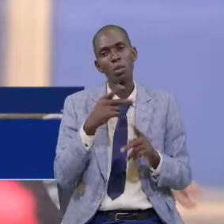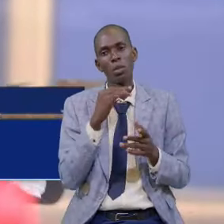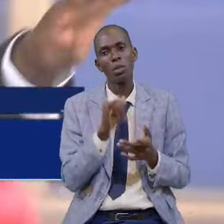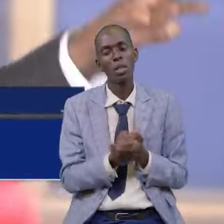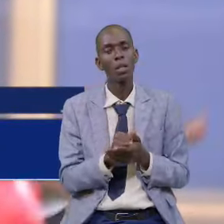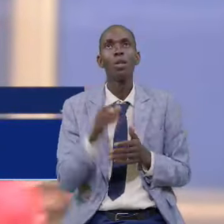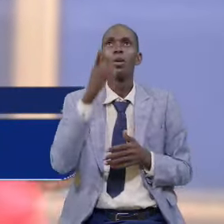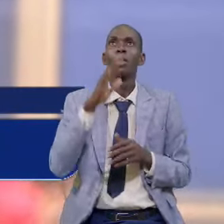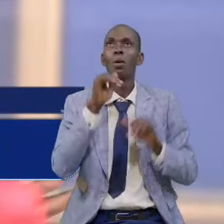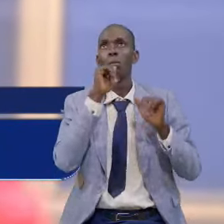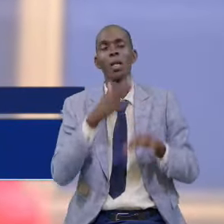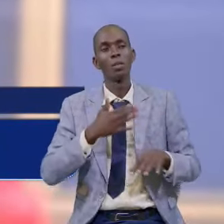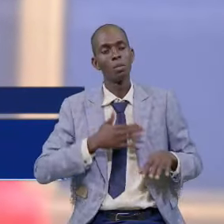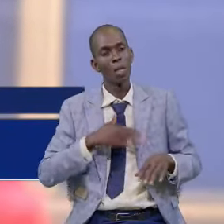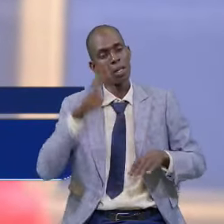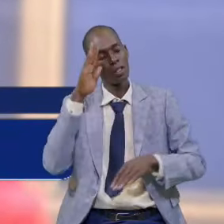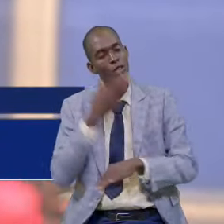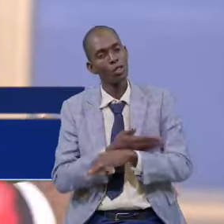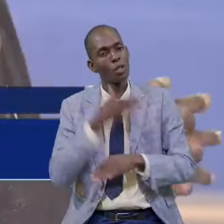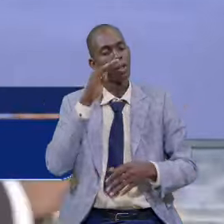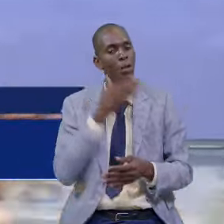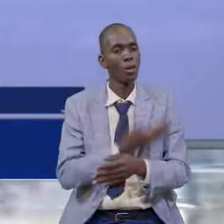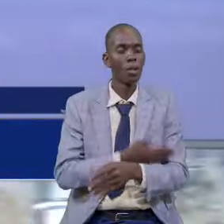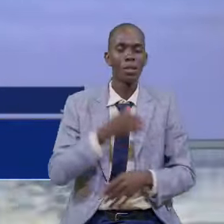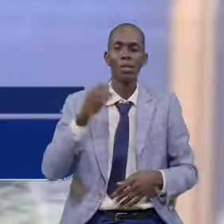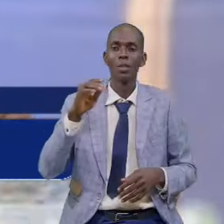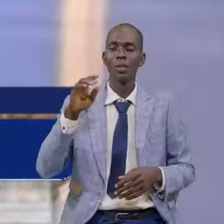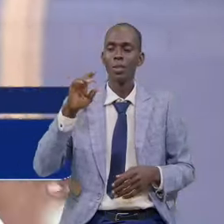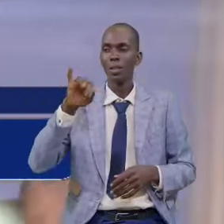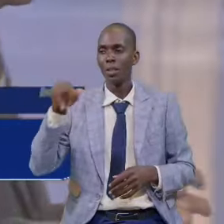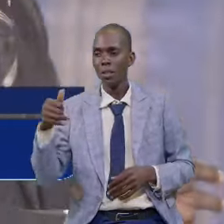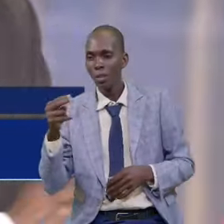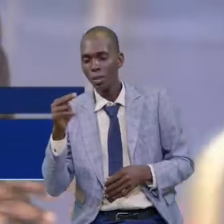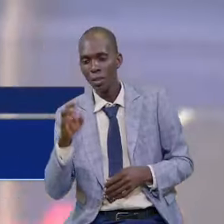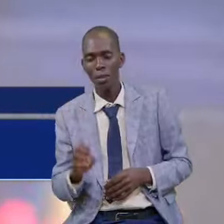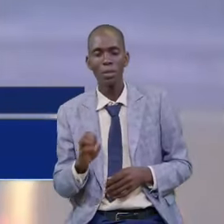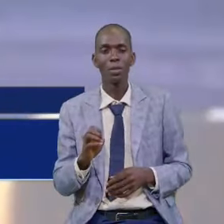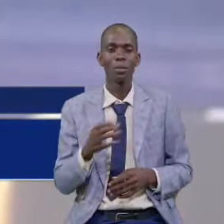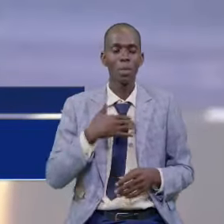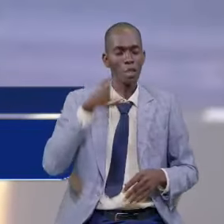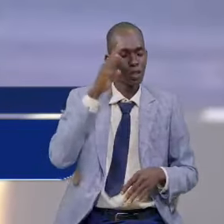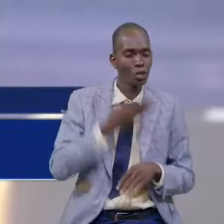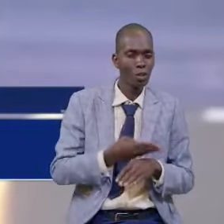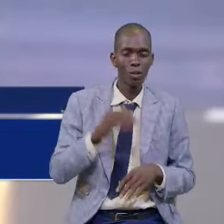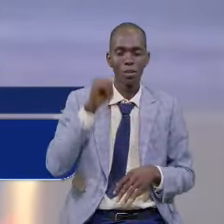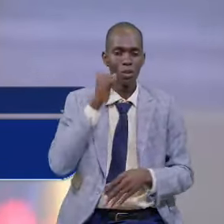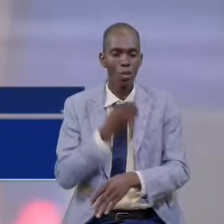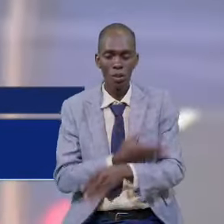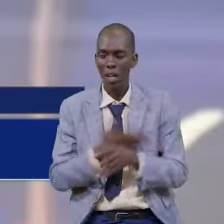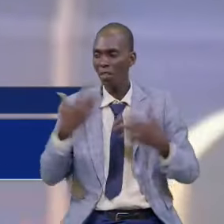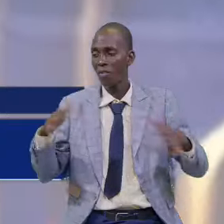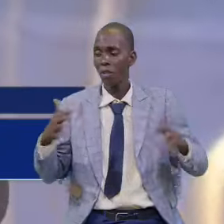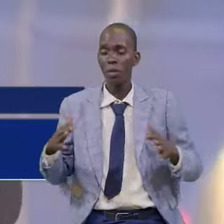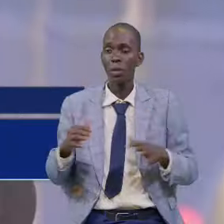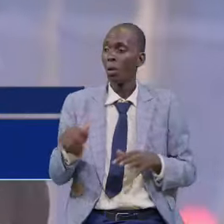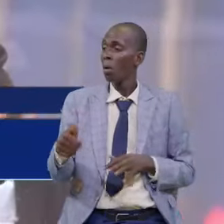wife, and our family. After that, full stop. Whatever happens to other people, good love for them.